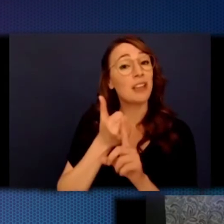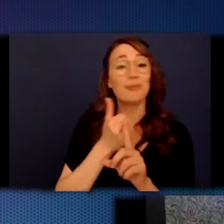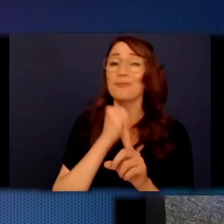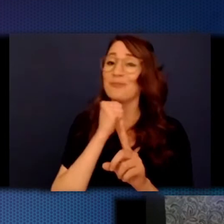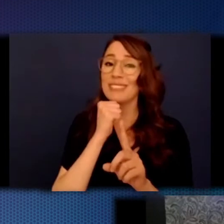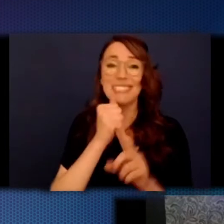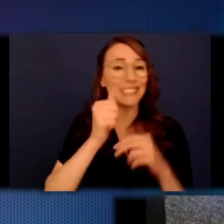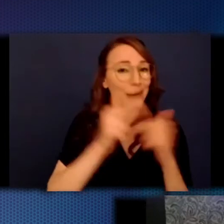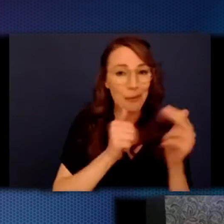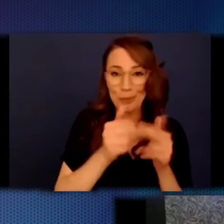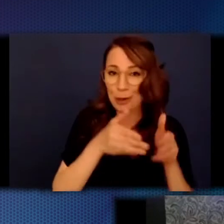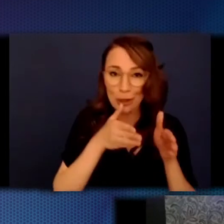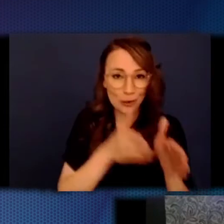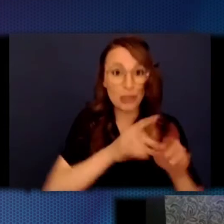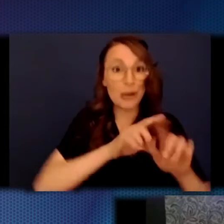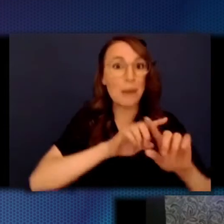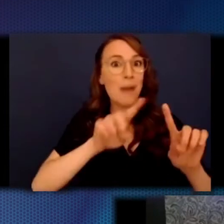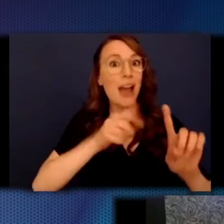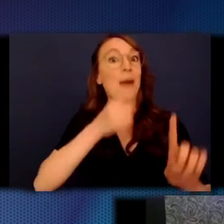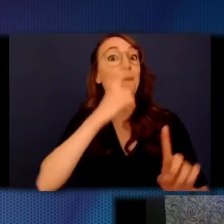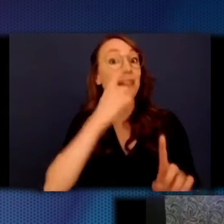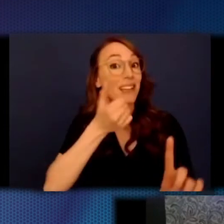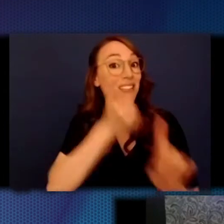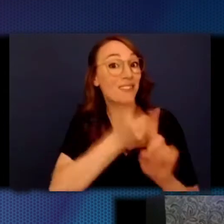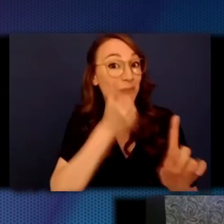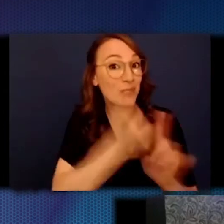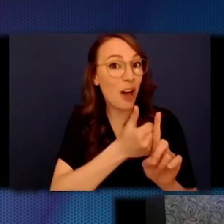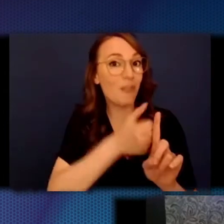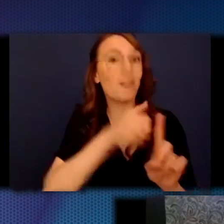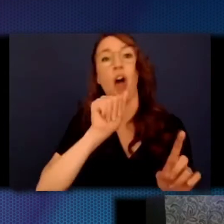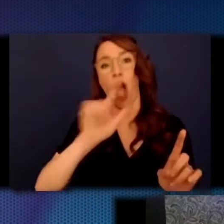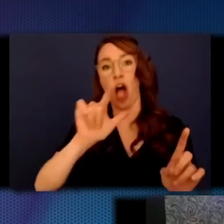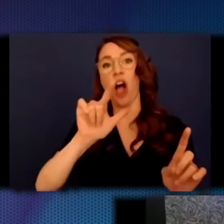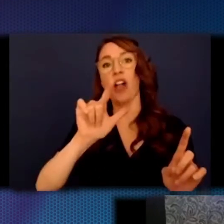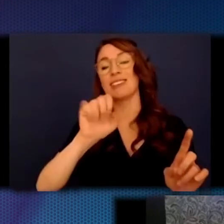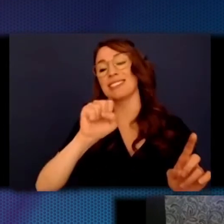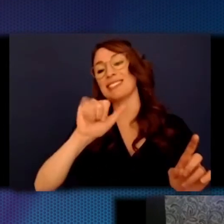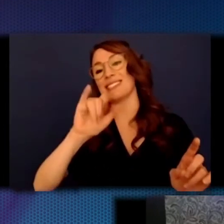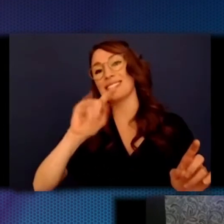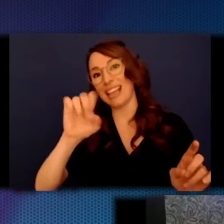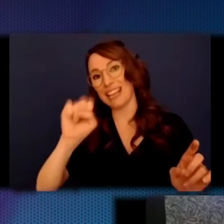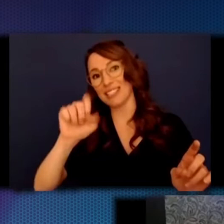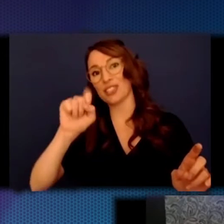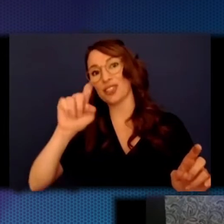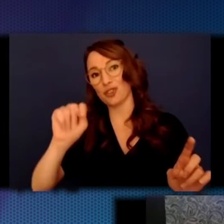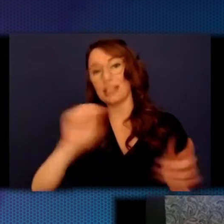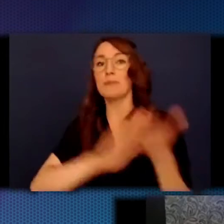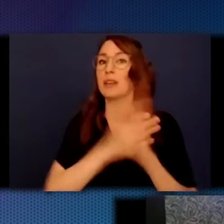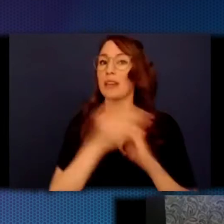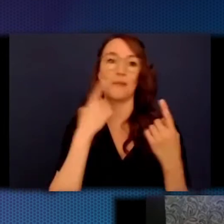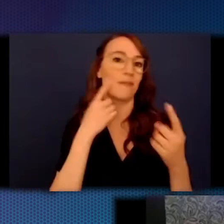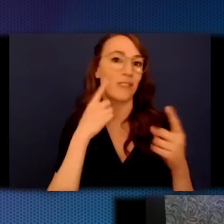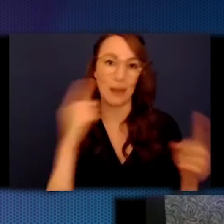historical landmark because of him. All right. Thank you very much, Ray.